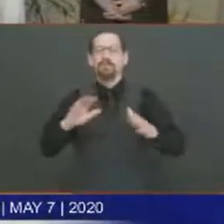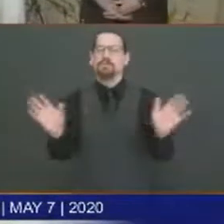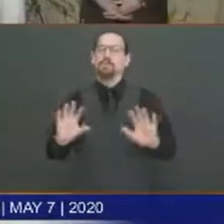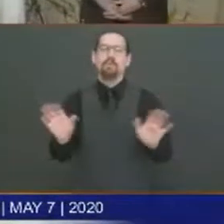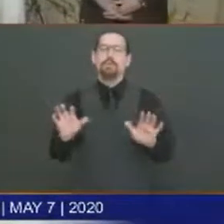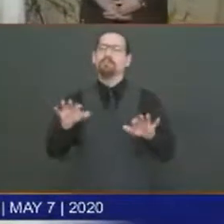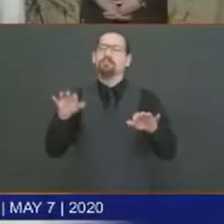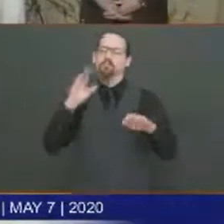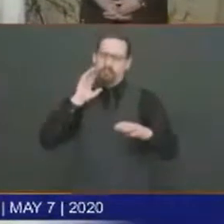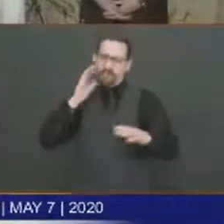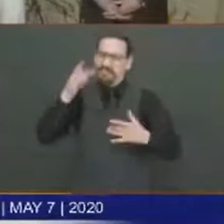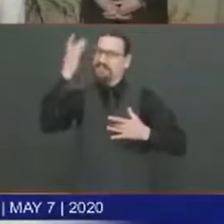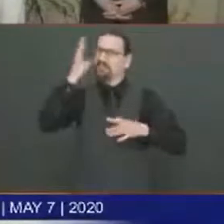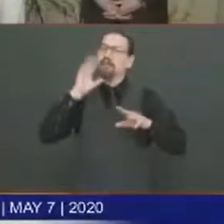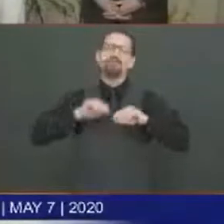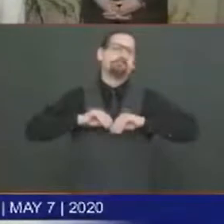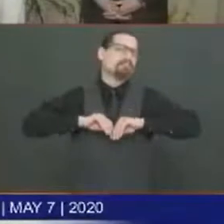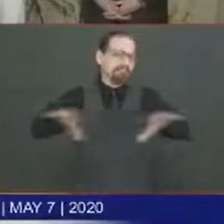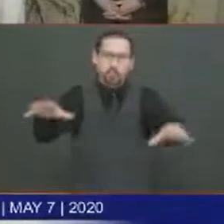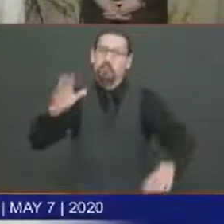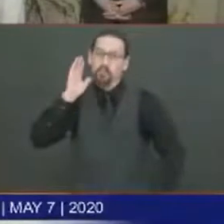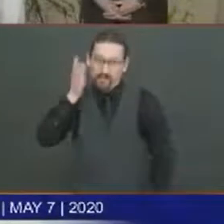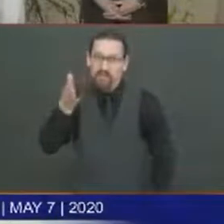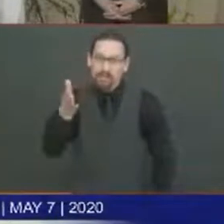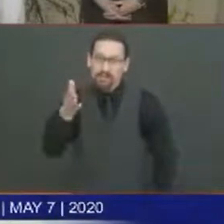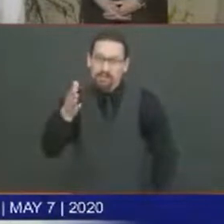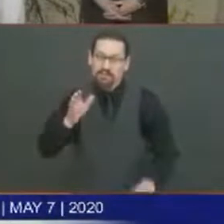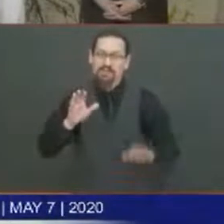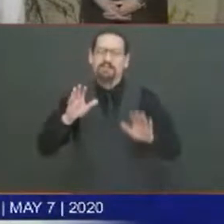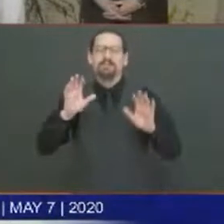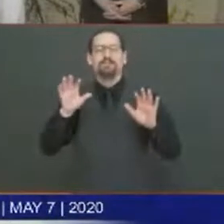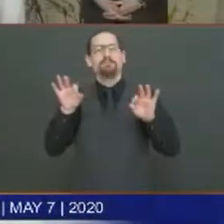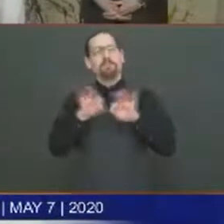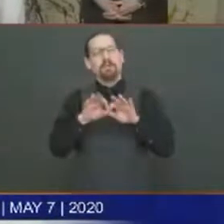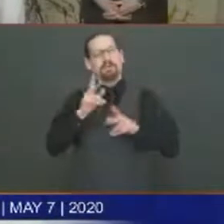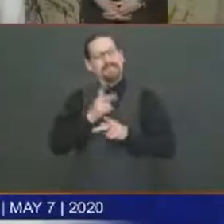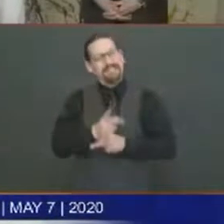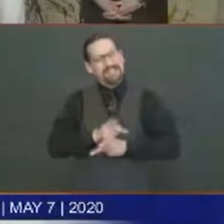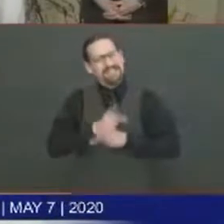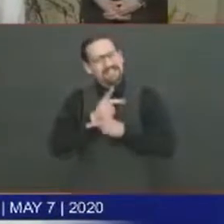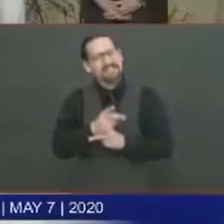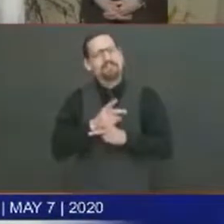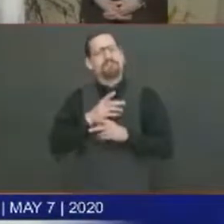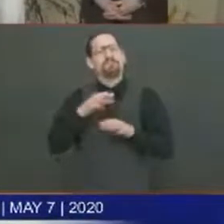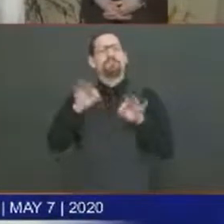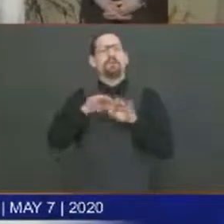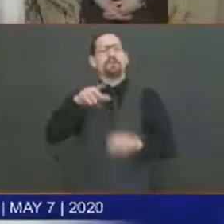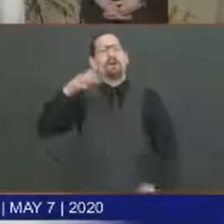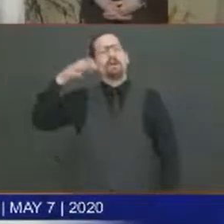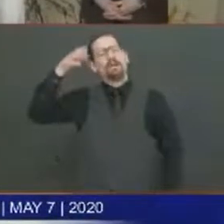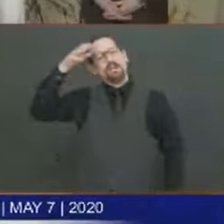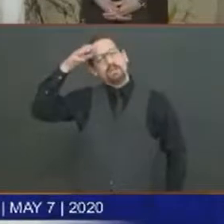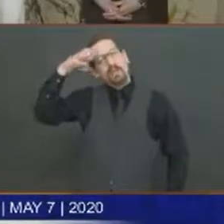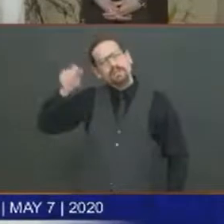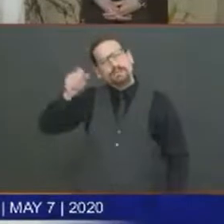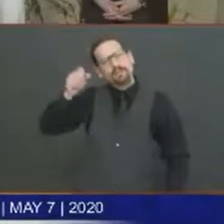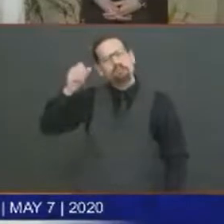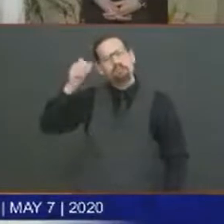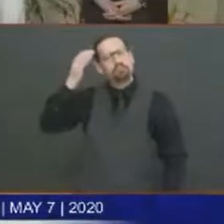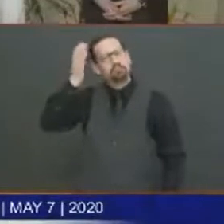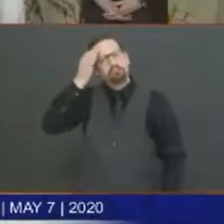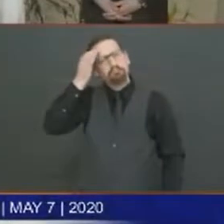do the right thing. We've learned together what that means. We're going to use common sense and good judgment, care and concern for our